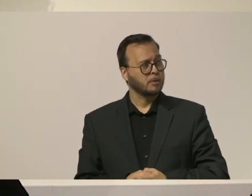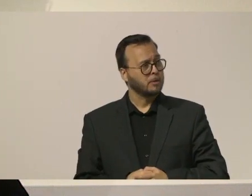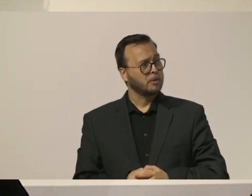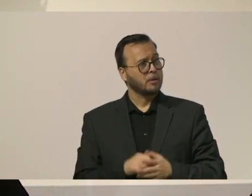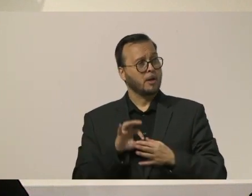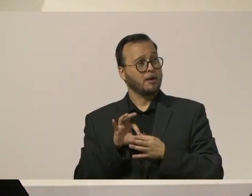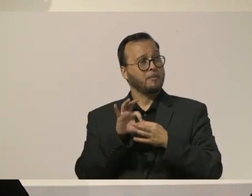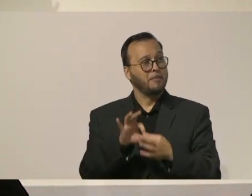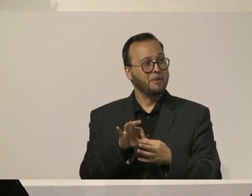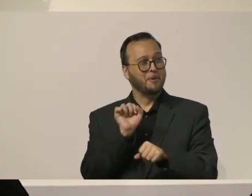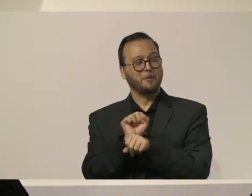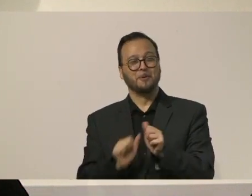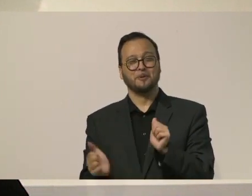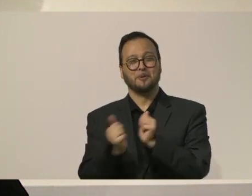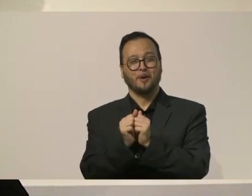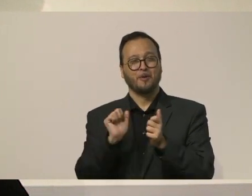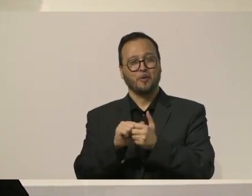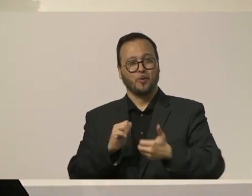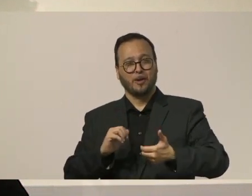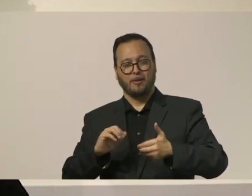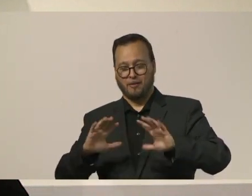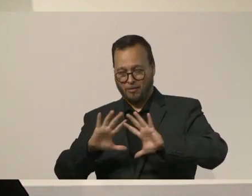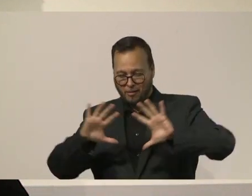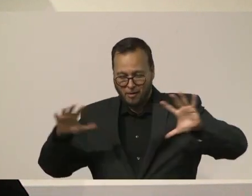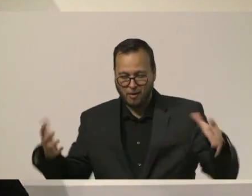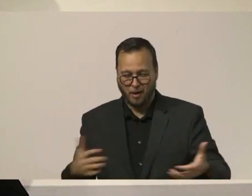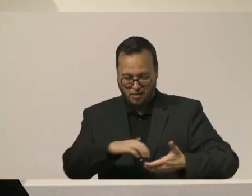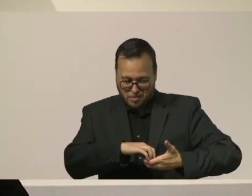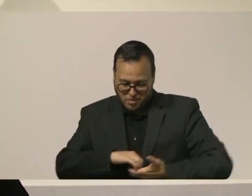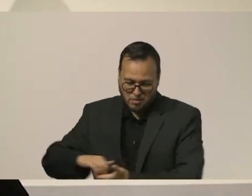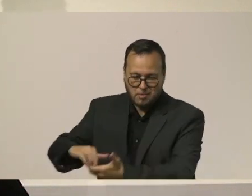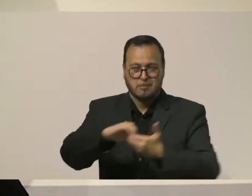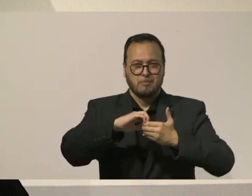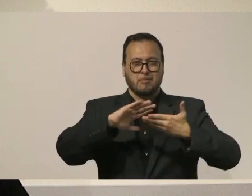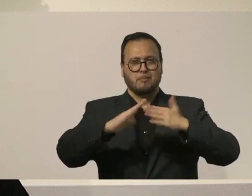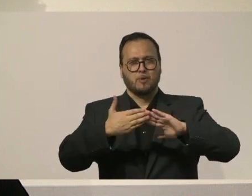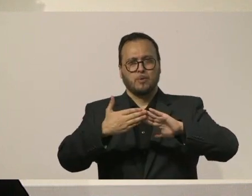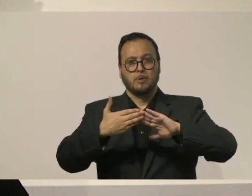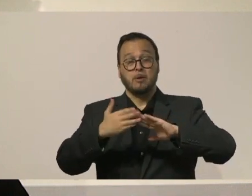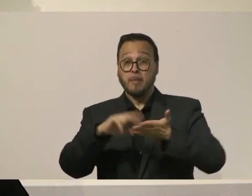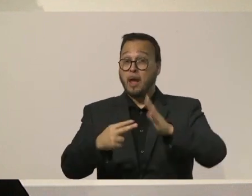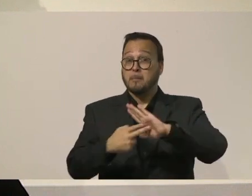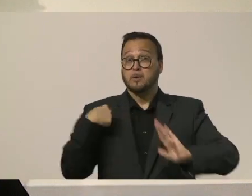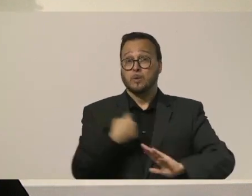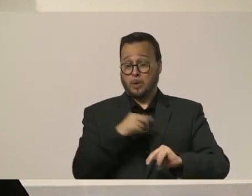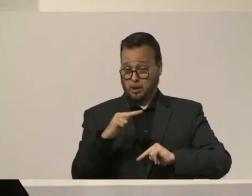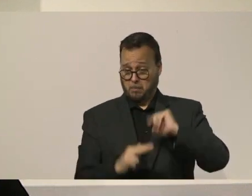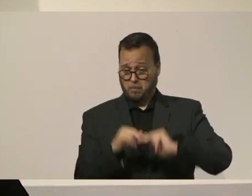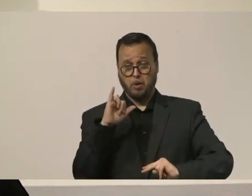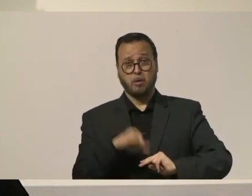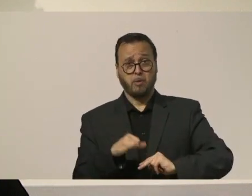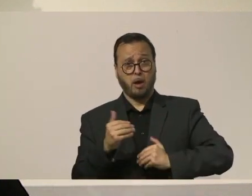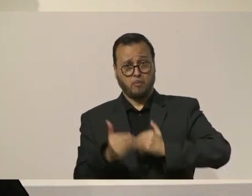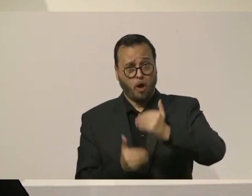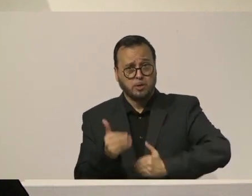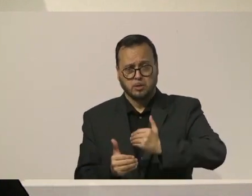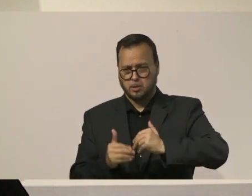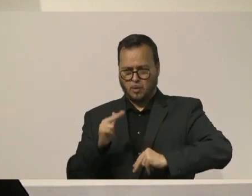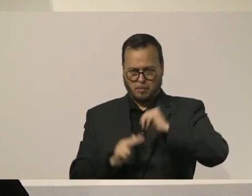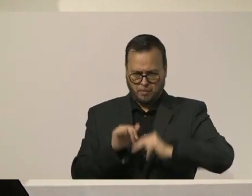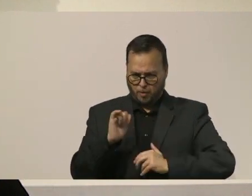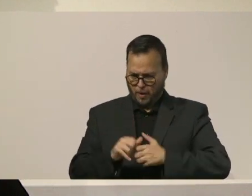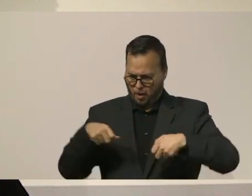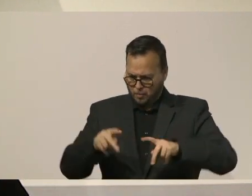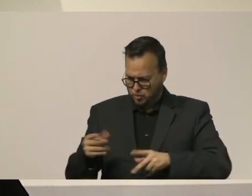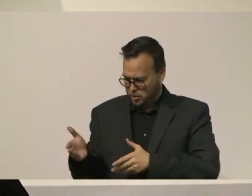about working together in a collective community. This further means that we can further build those pipelines and build those pathways